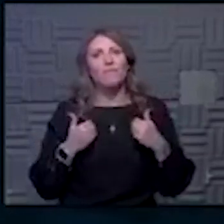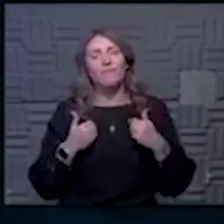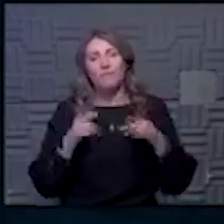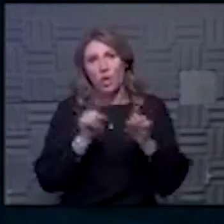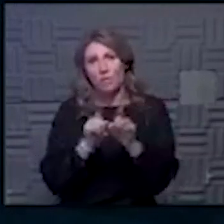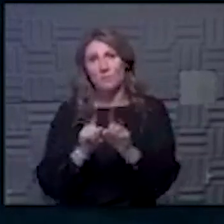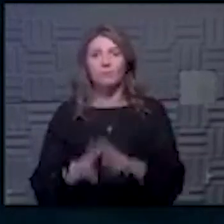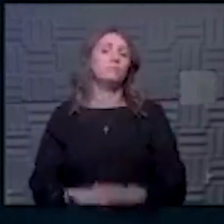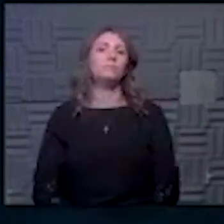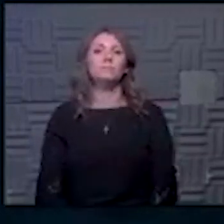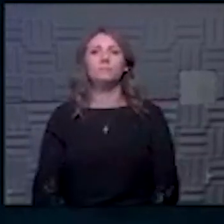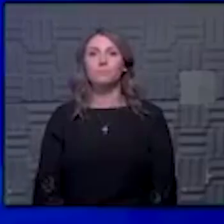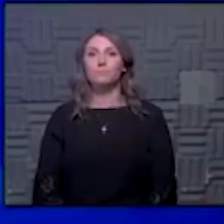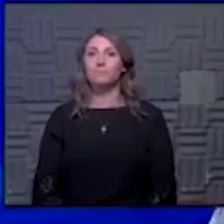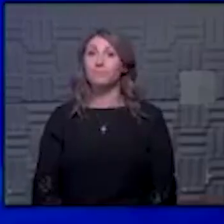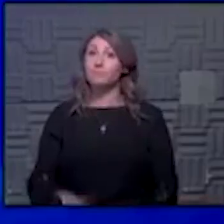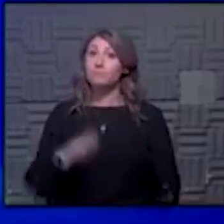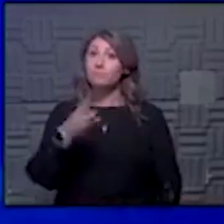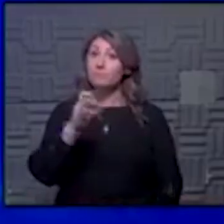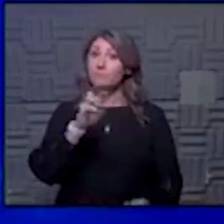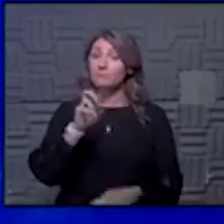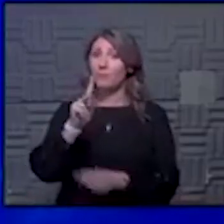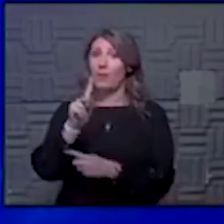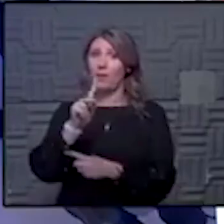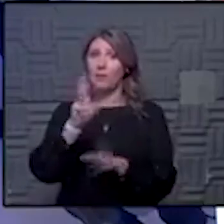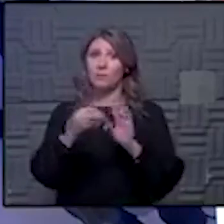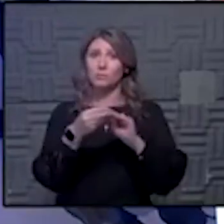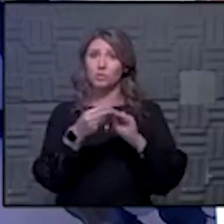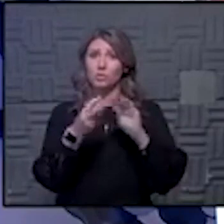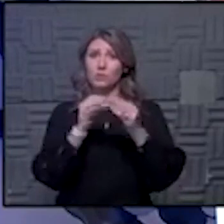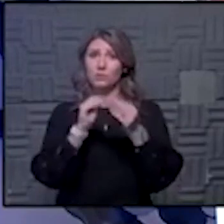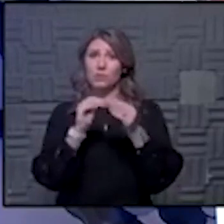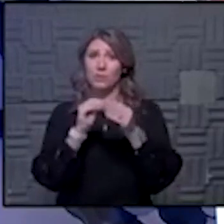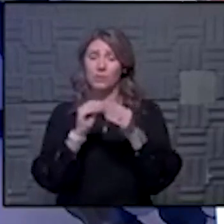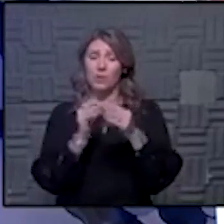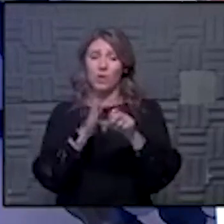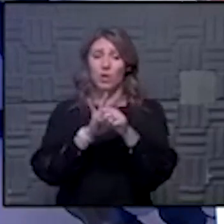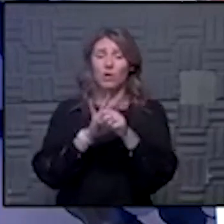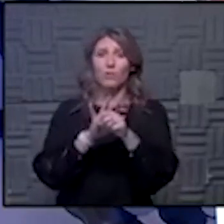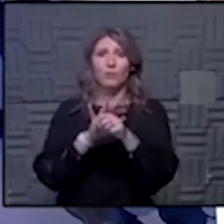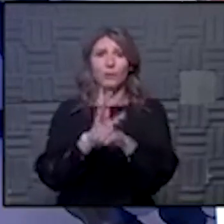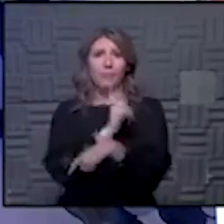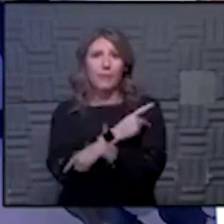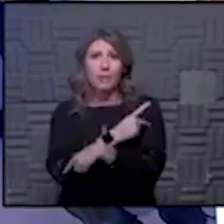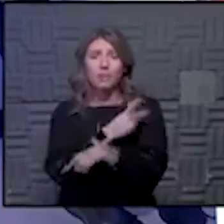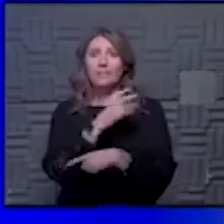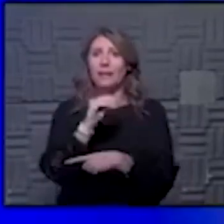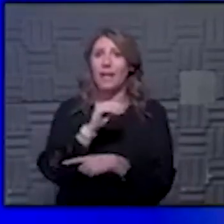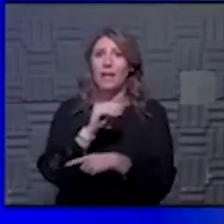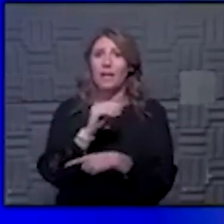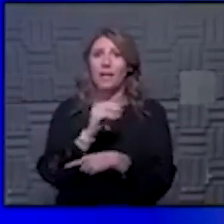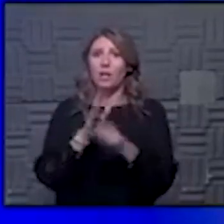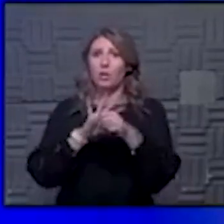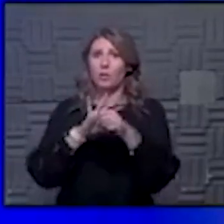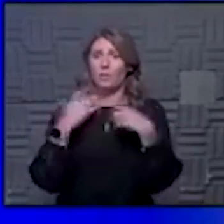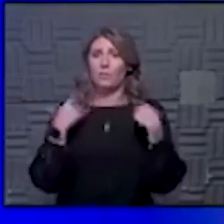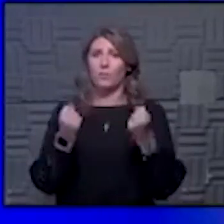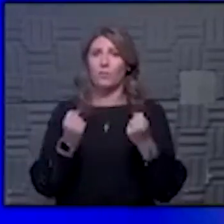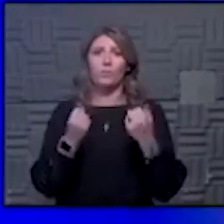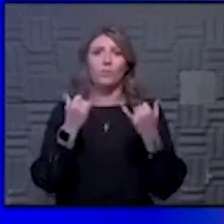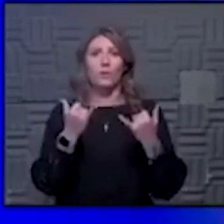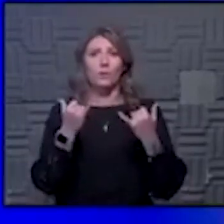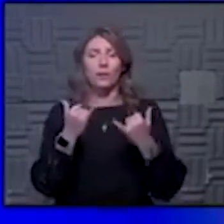well. And Hawk, right now, what's our total number of COVID patients or COVID recovering here in the hospital? Right now we